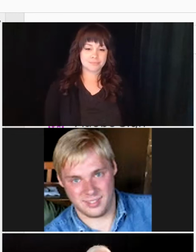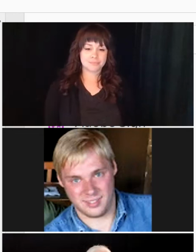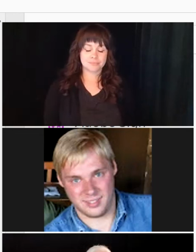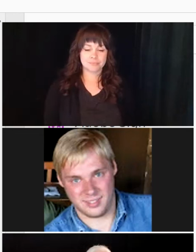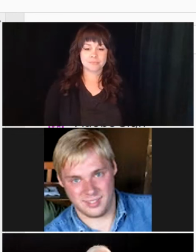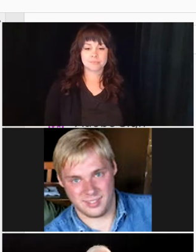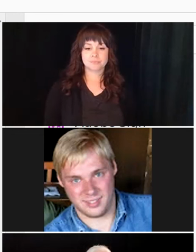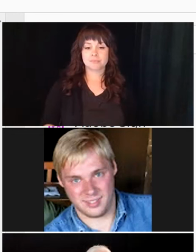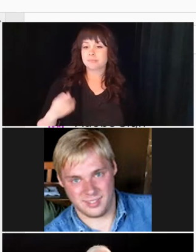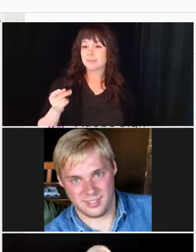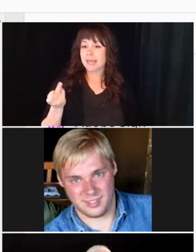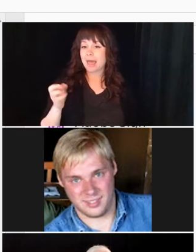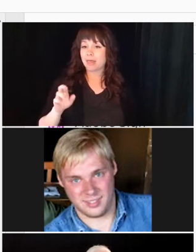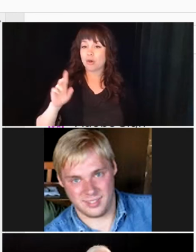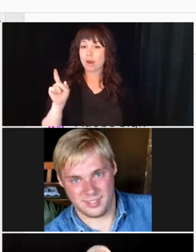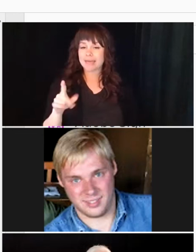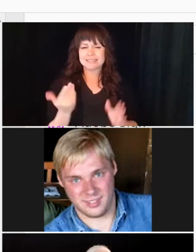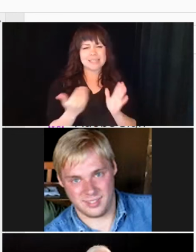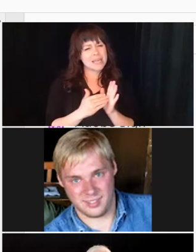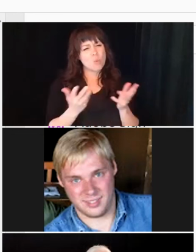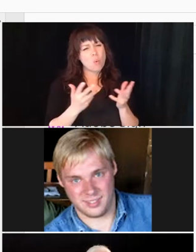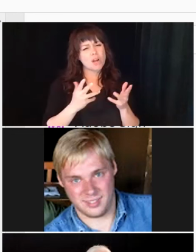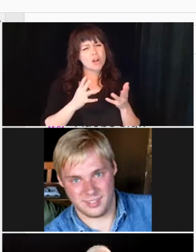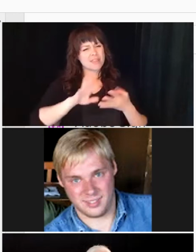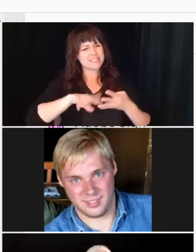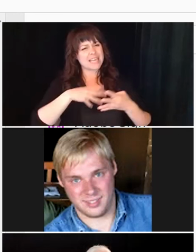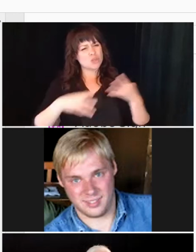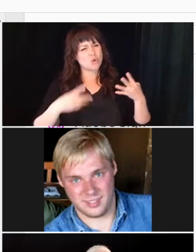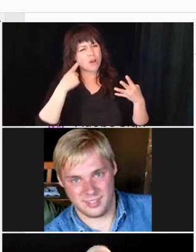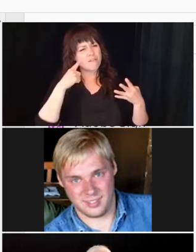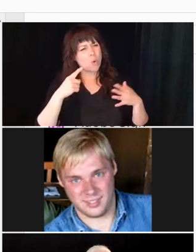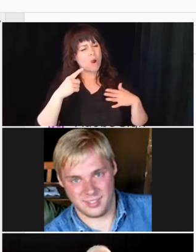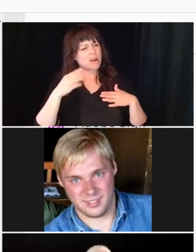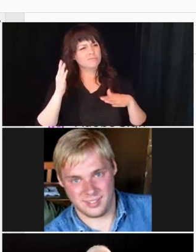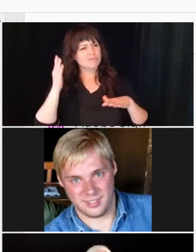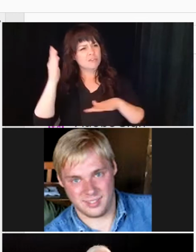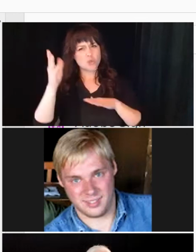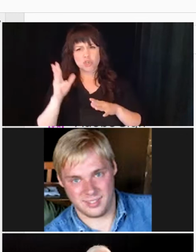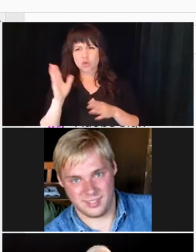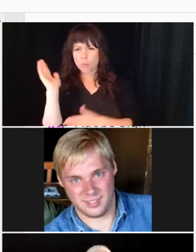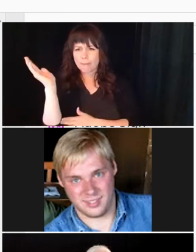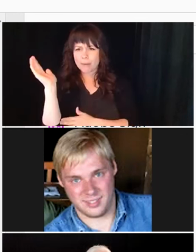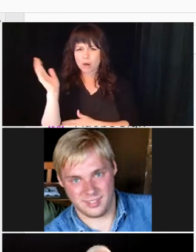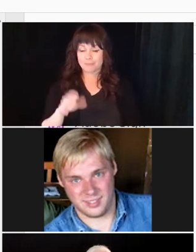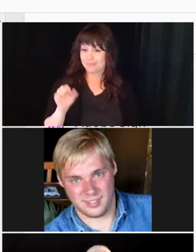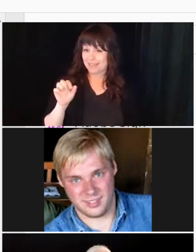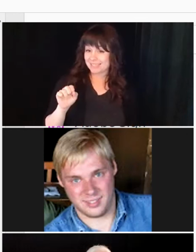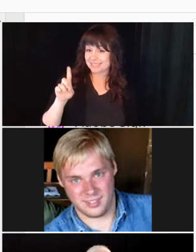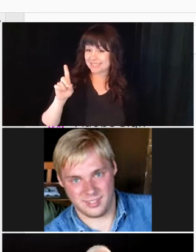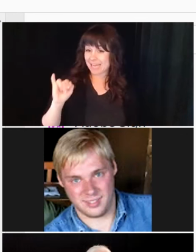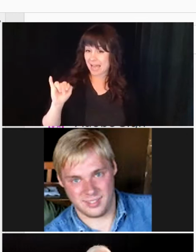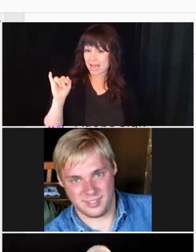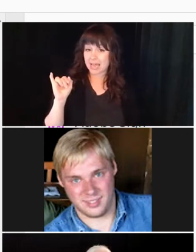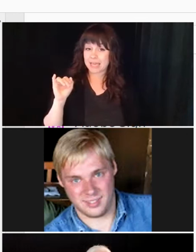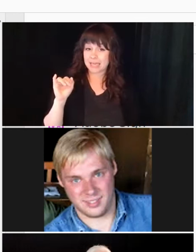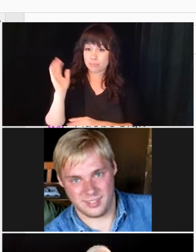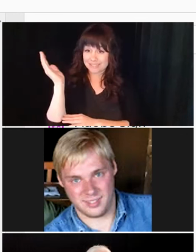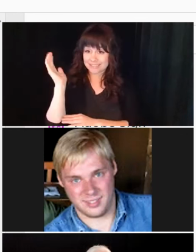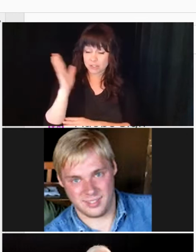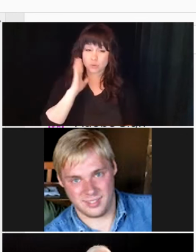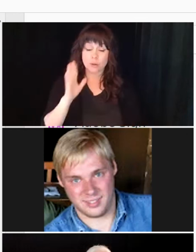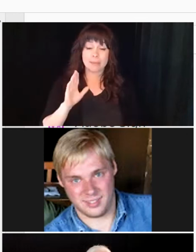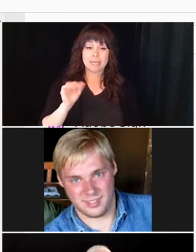Heather says, what are the dates again for the future webinars? The SSDI webinar is on May 25th from 1